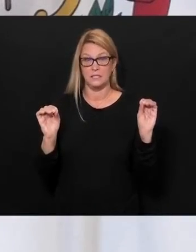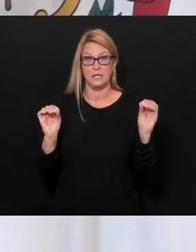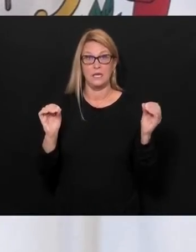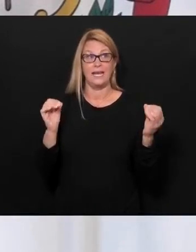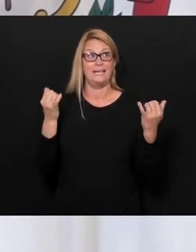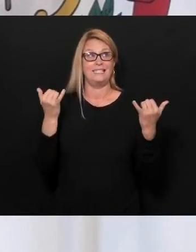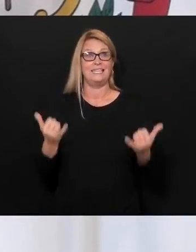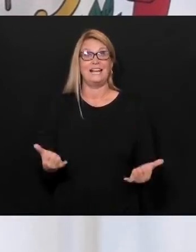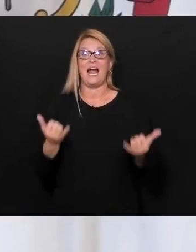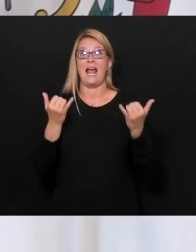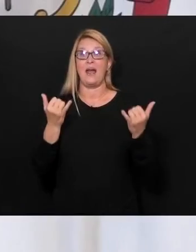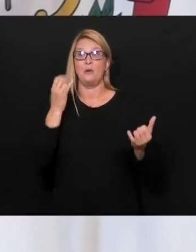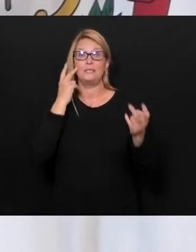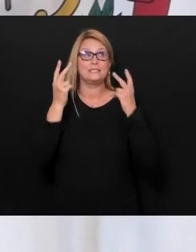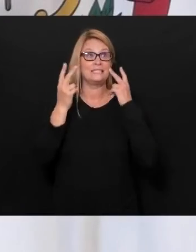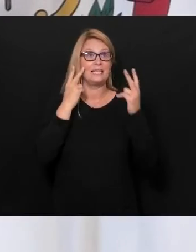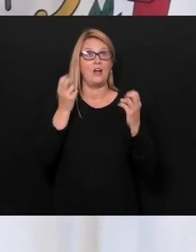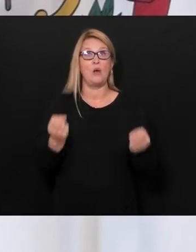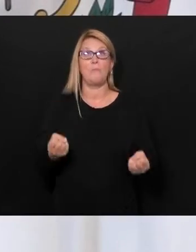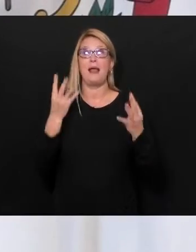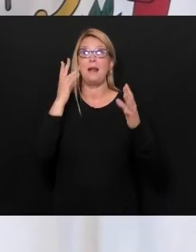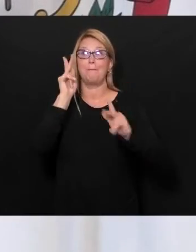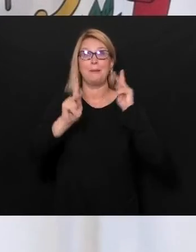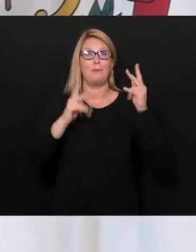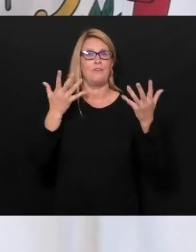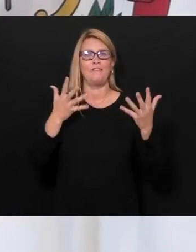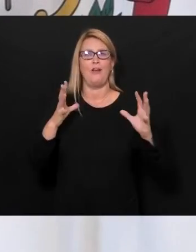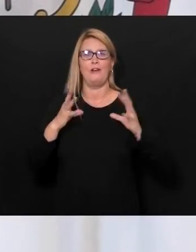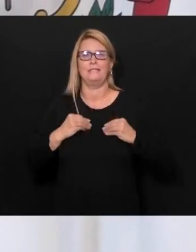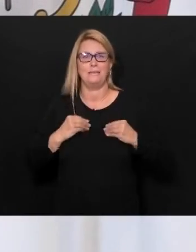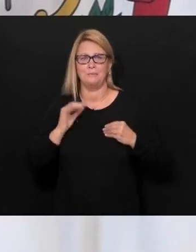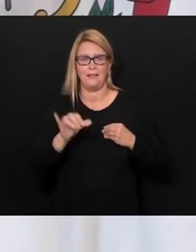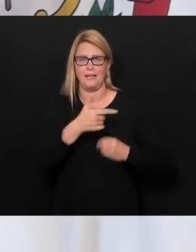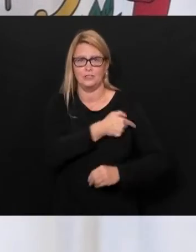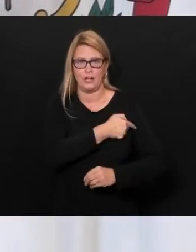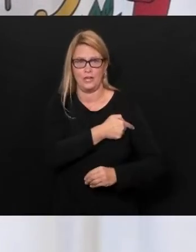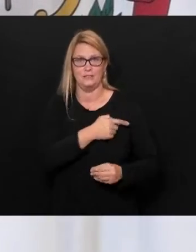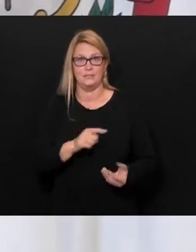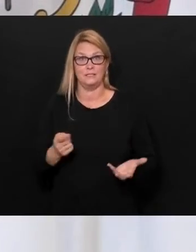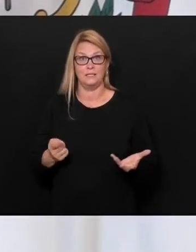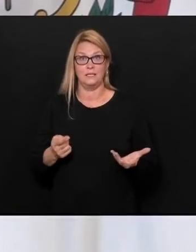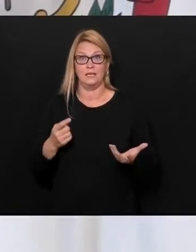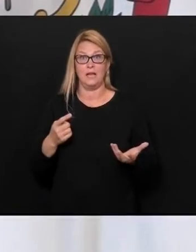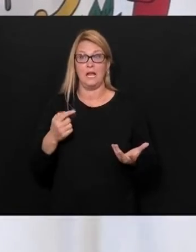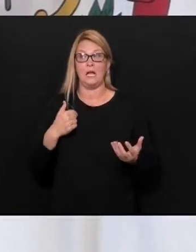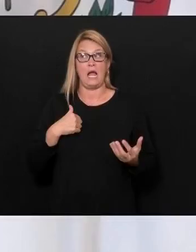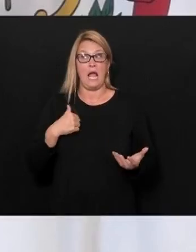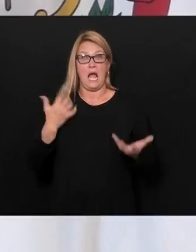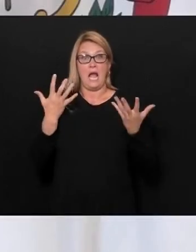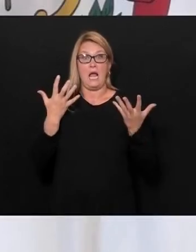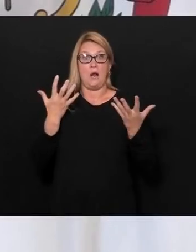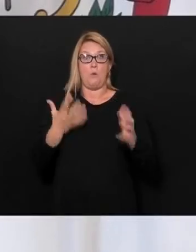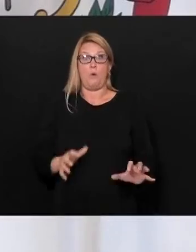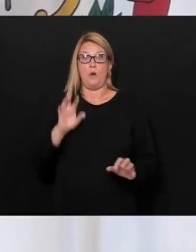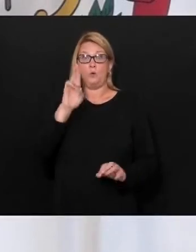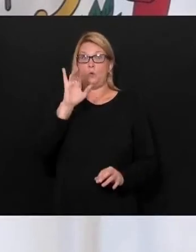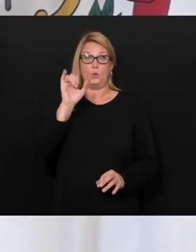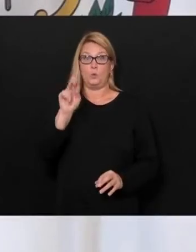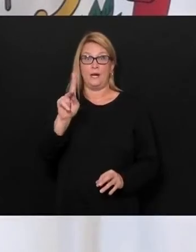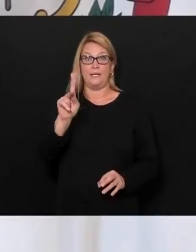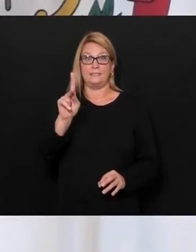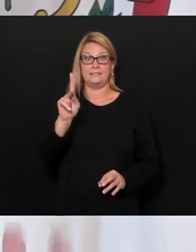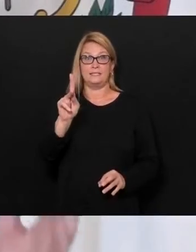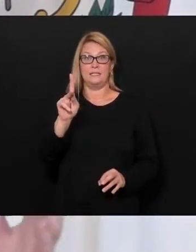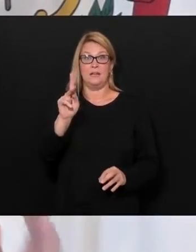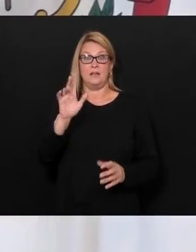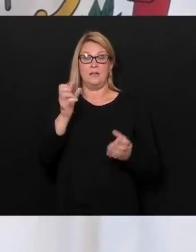of thousands in the trials that have taken it. And really and truly, do you really want to risk? Do you want to risk all the knowledge,